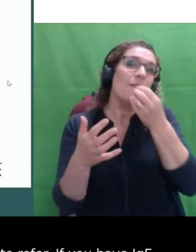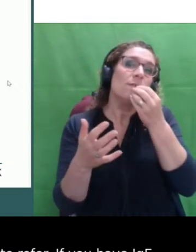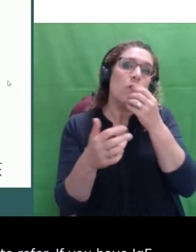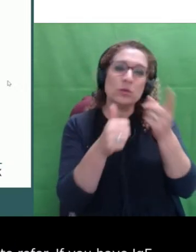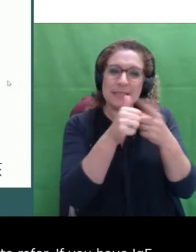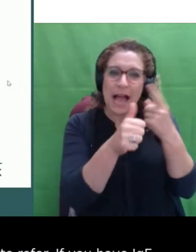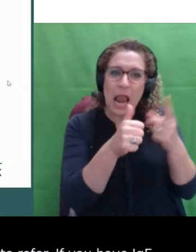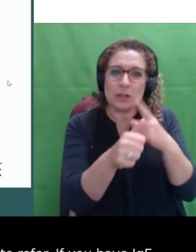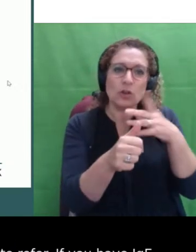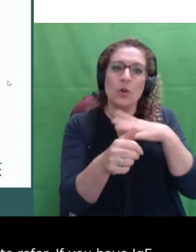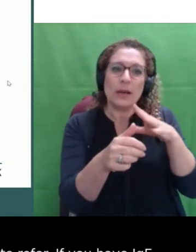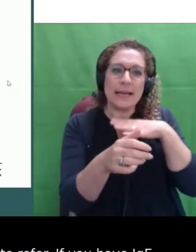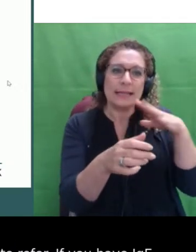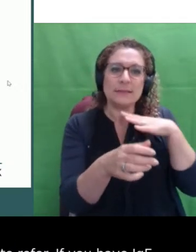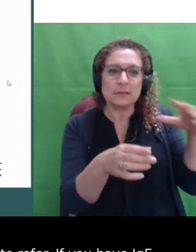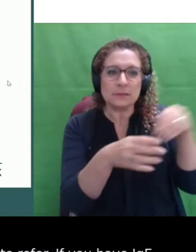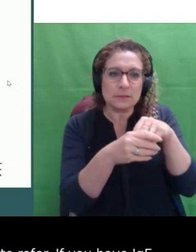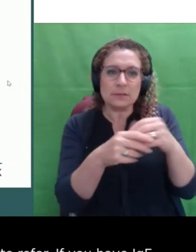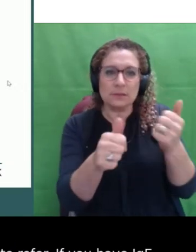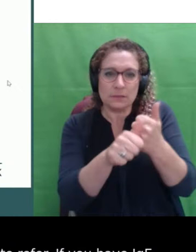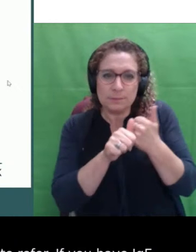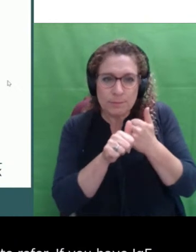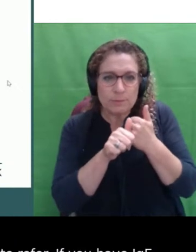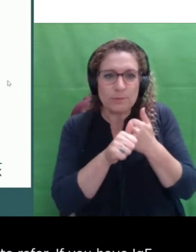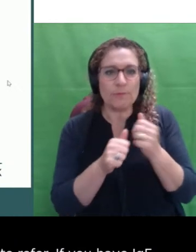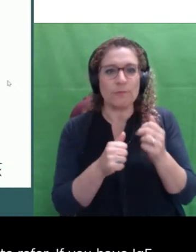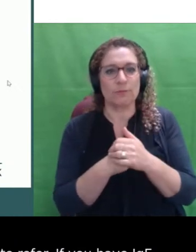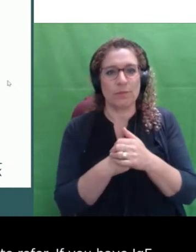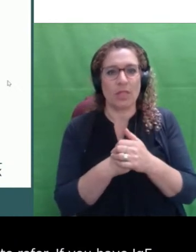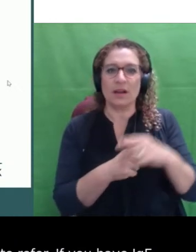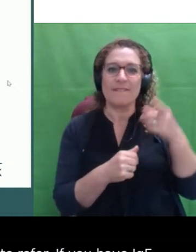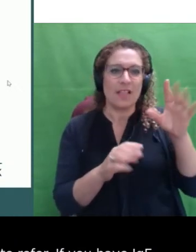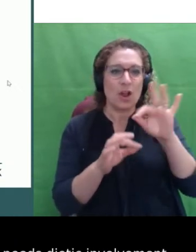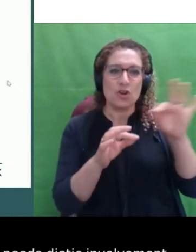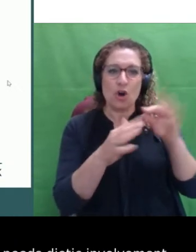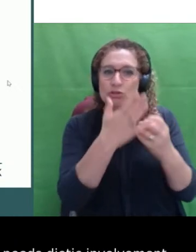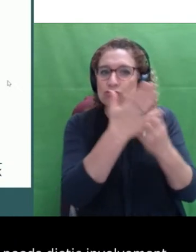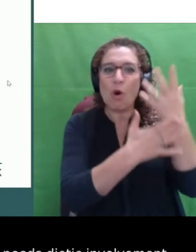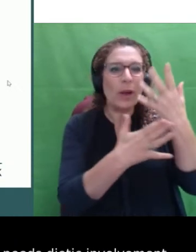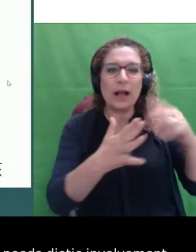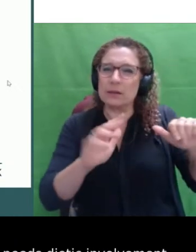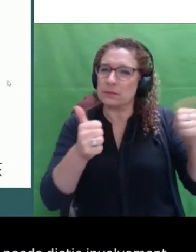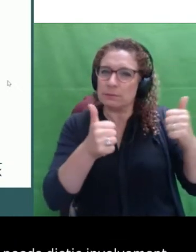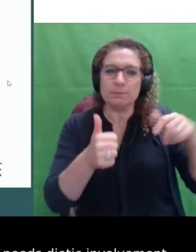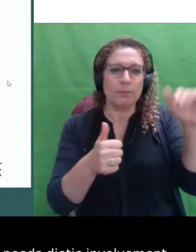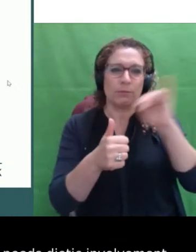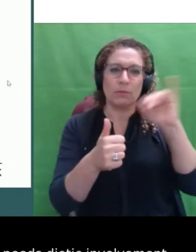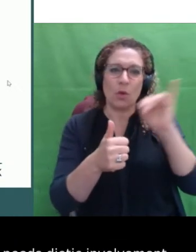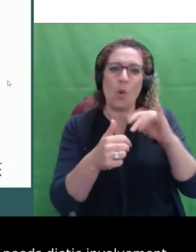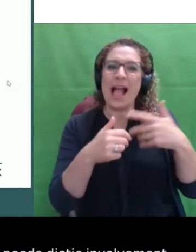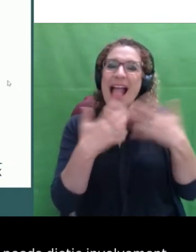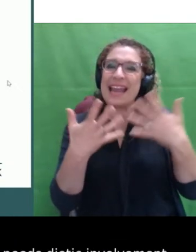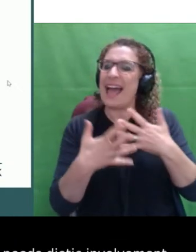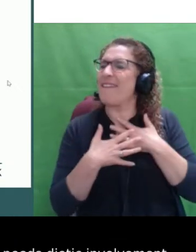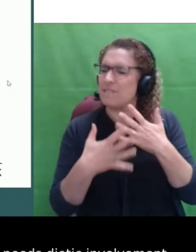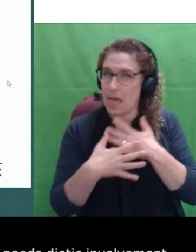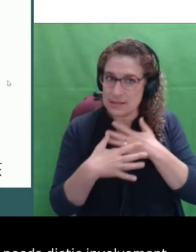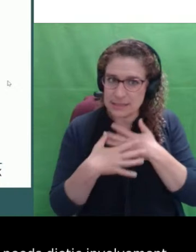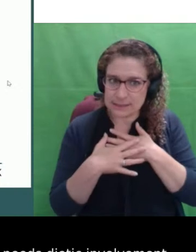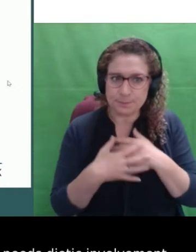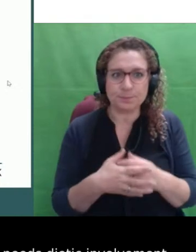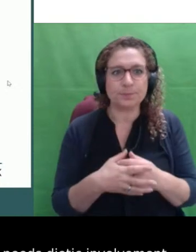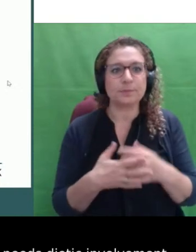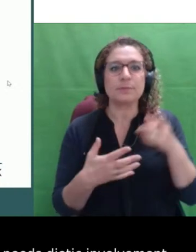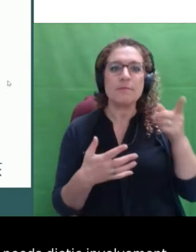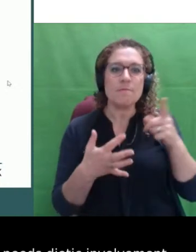involvement and help faltering growth of course anyone with anaphylaxis for the eczema if they are concerned about